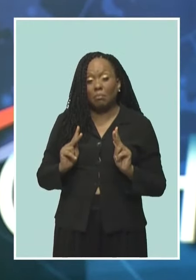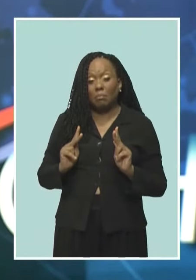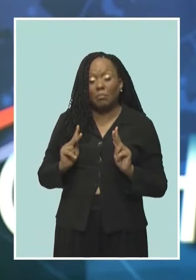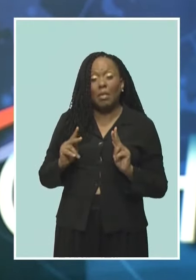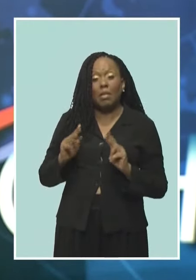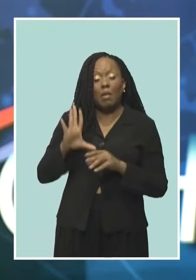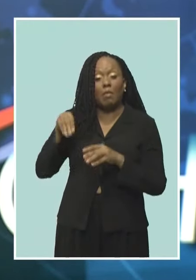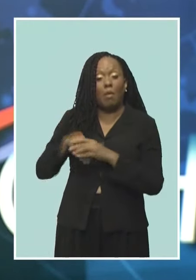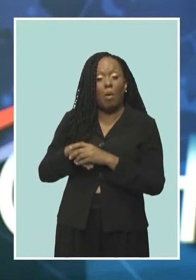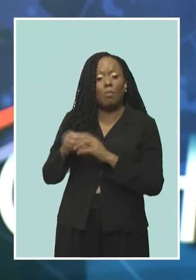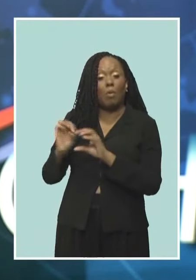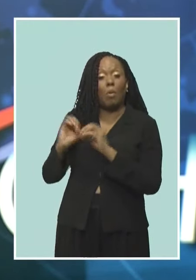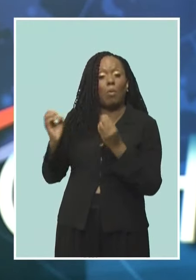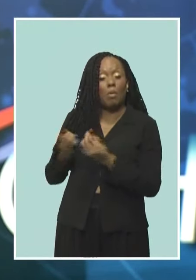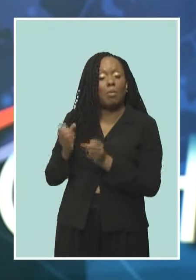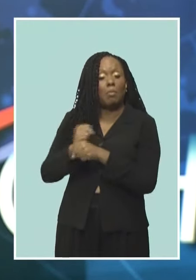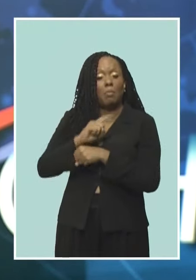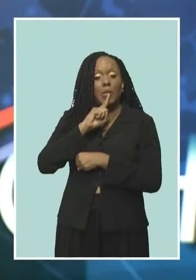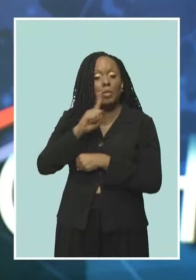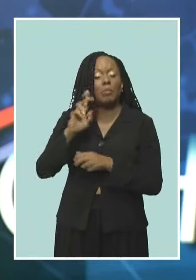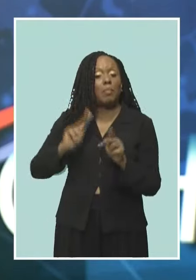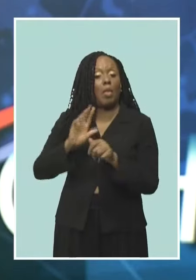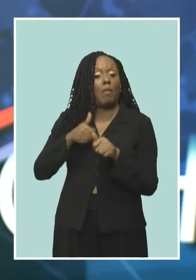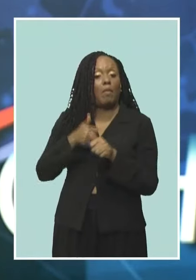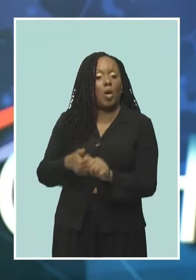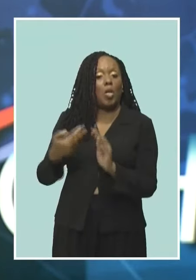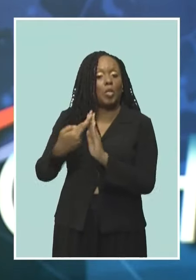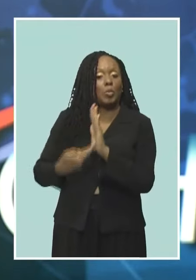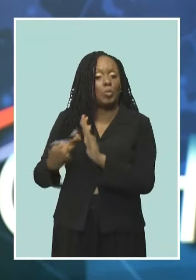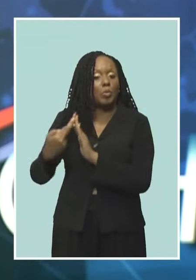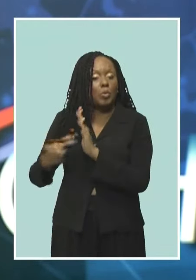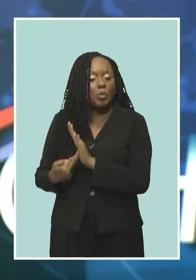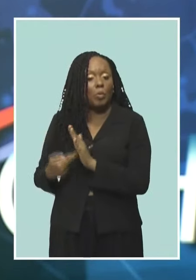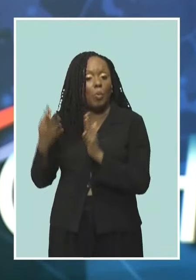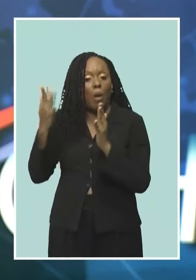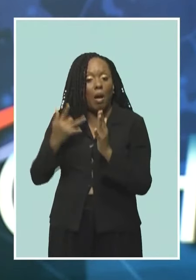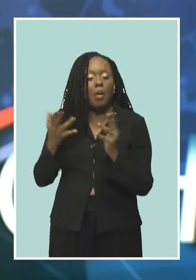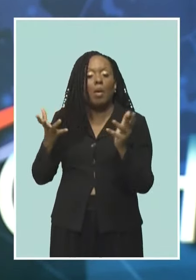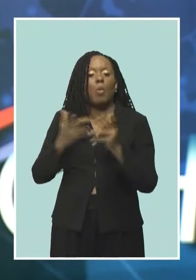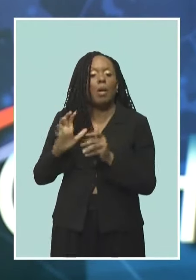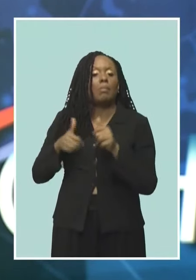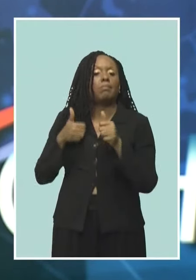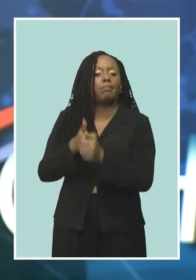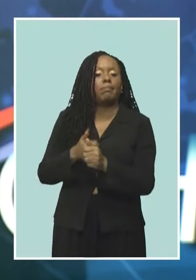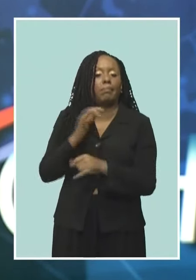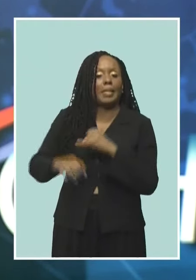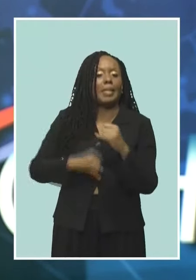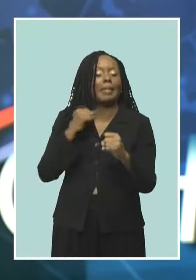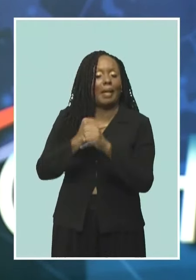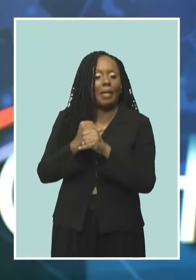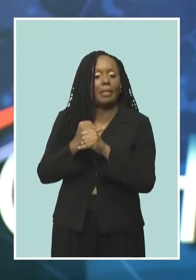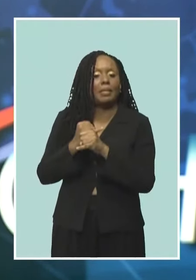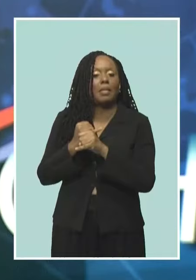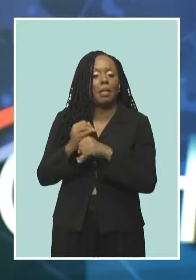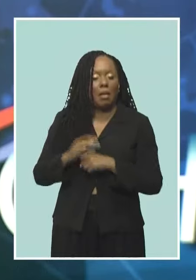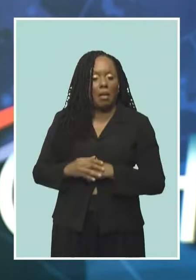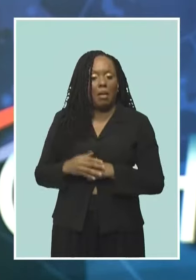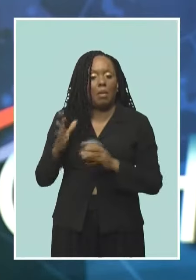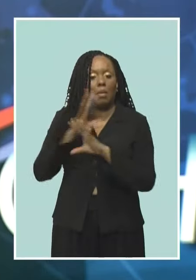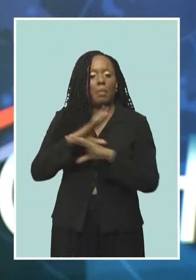several producers achieving international accreditation and meeting the required quality control best practices. President of